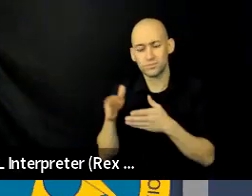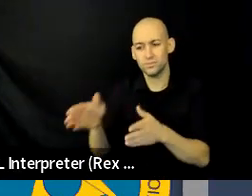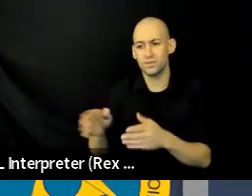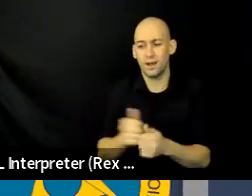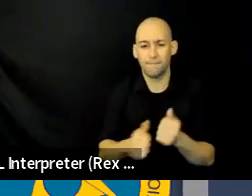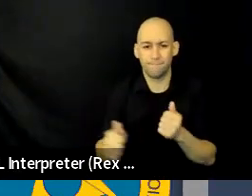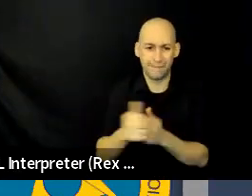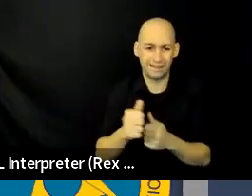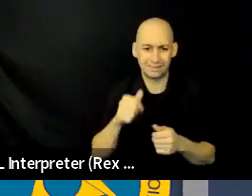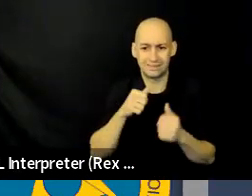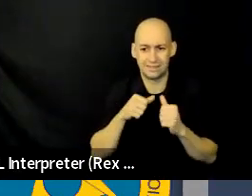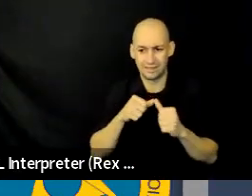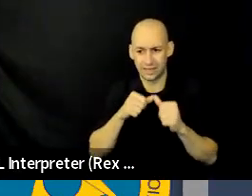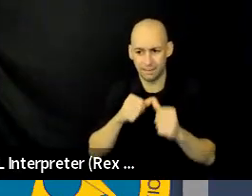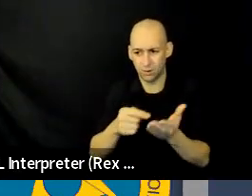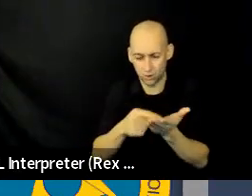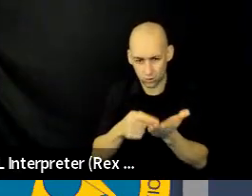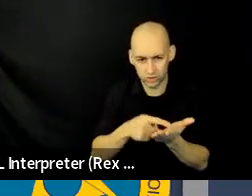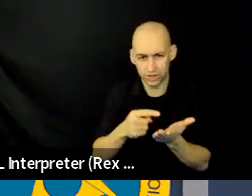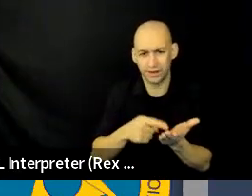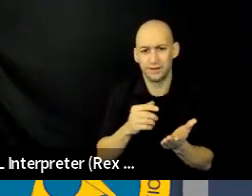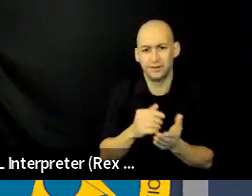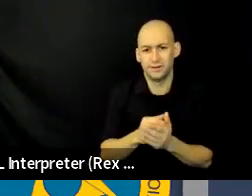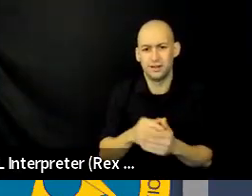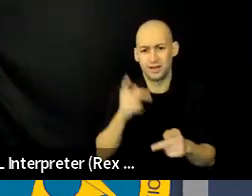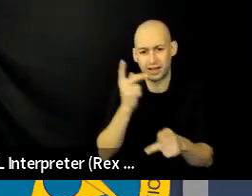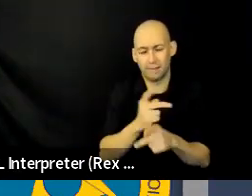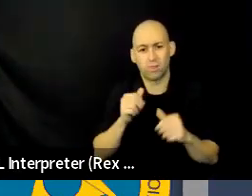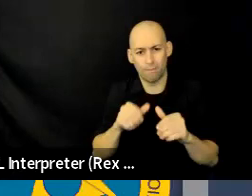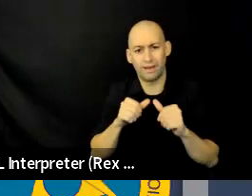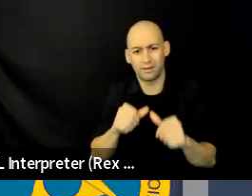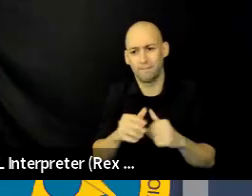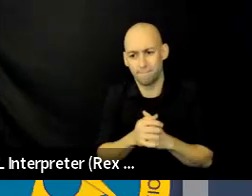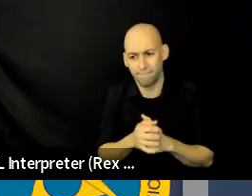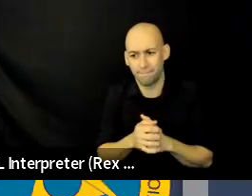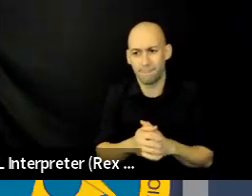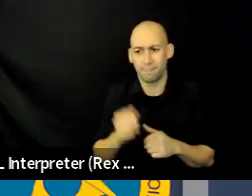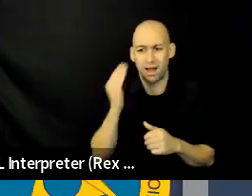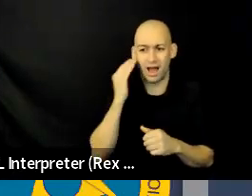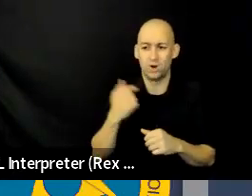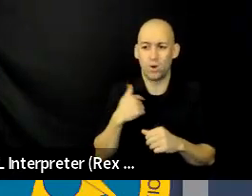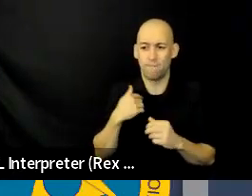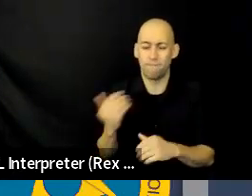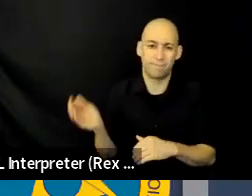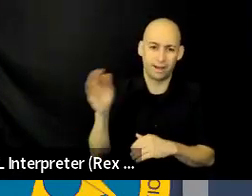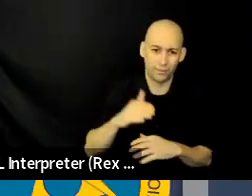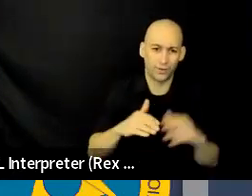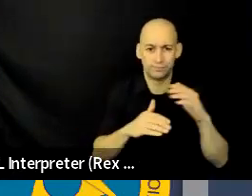keep negotiating, keep the momentum. So I want to, I know I'm piling on, I want to also,